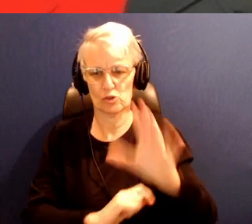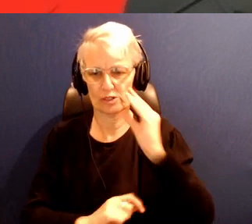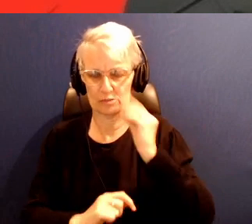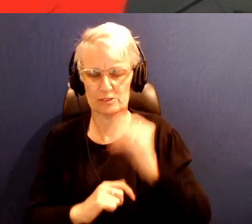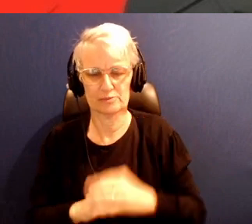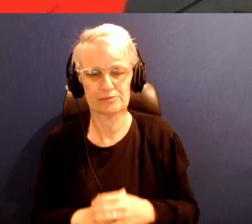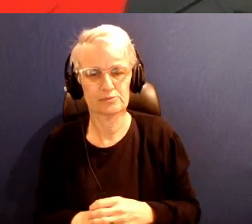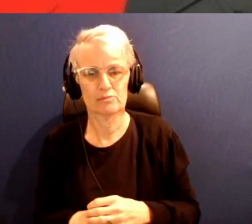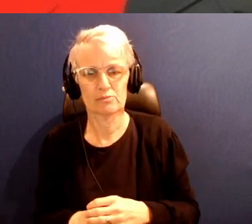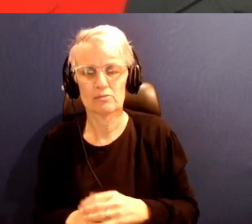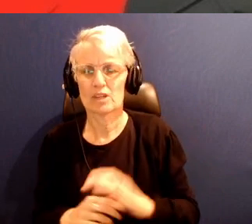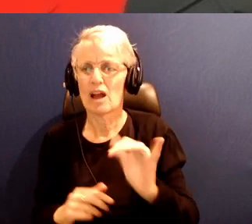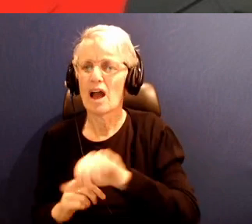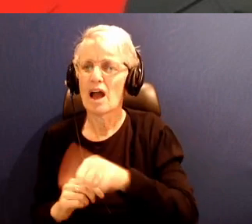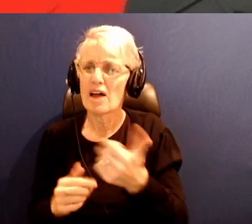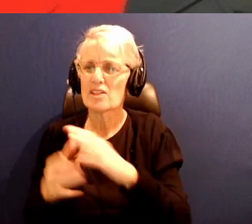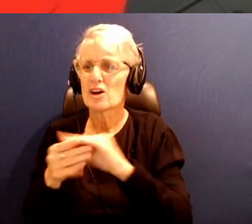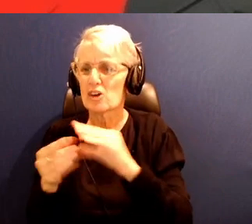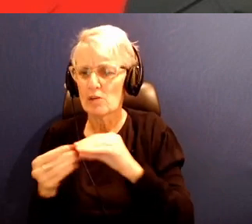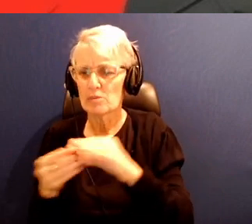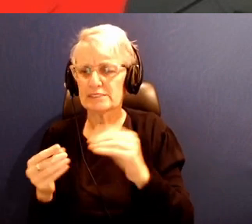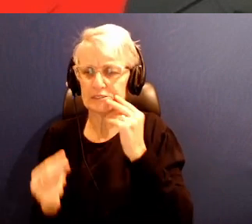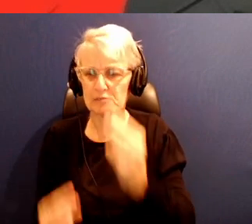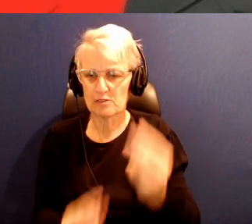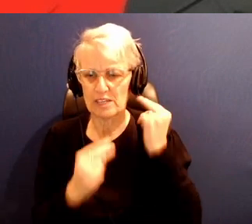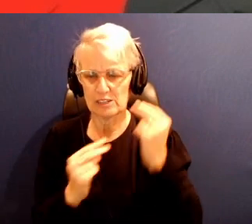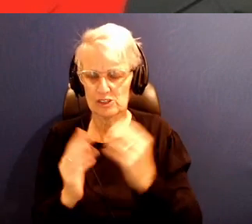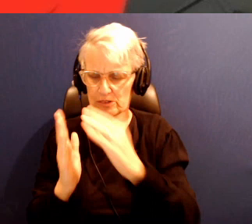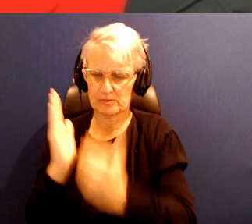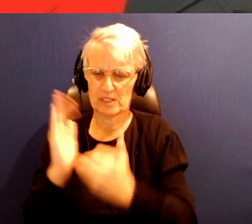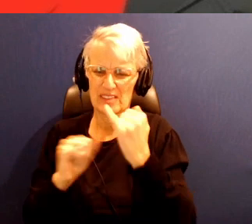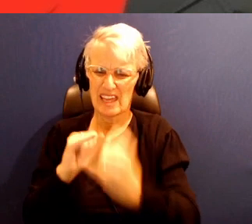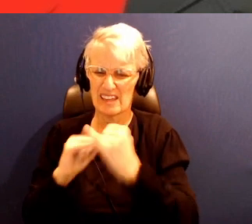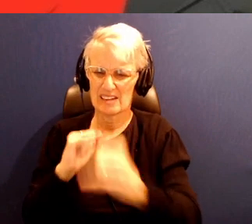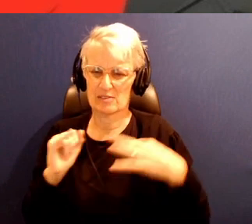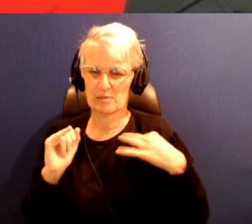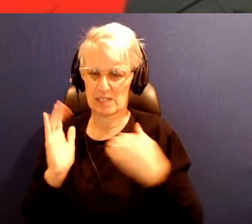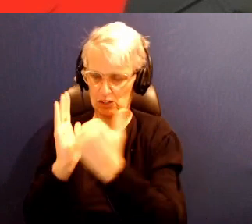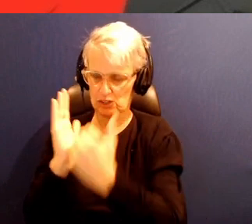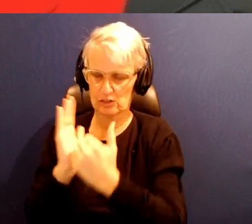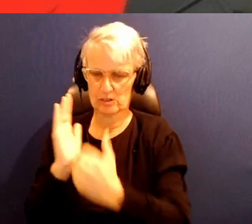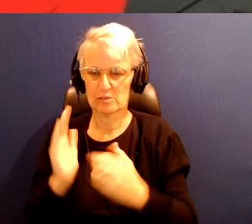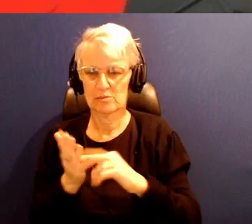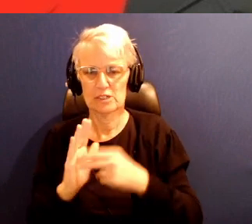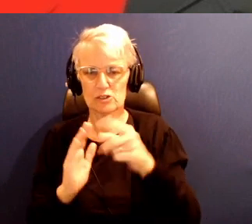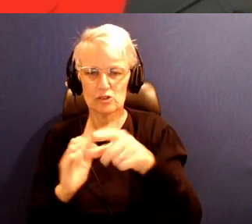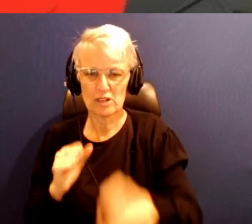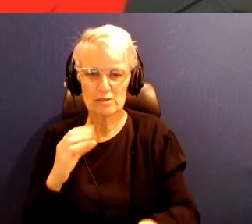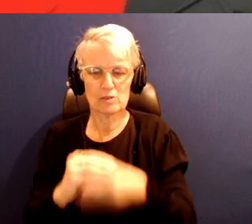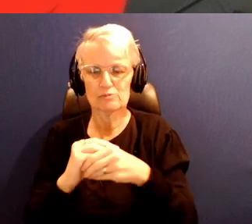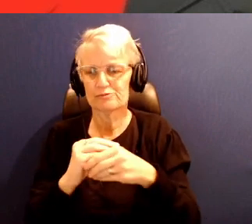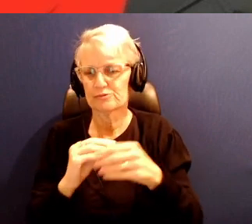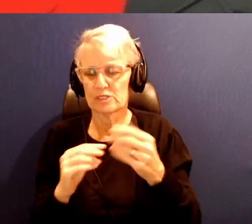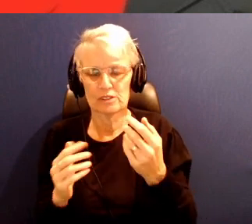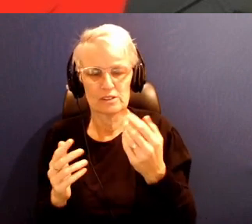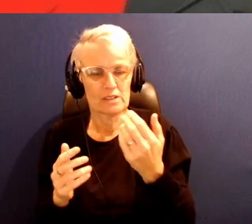We have also added an Other Comments and Reflections section near the end of the application form, allowing you to add